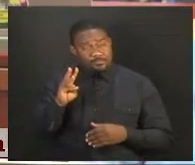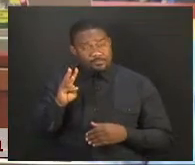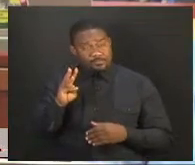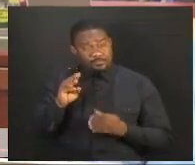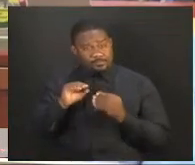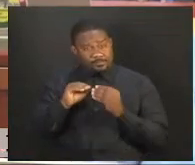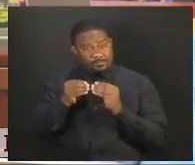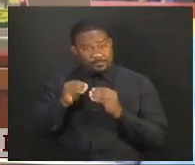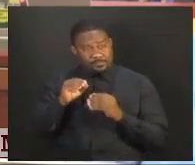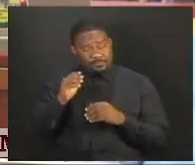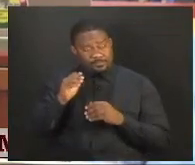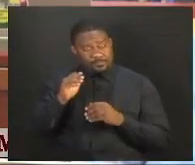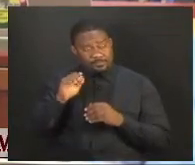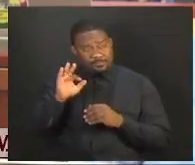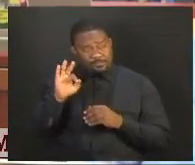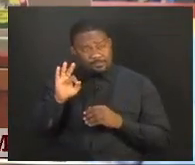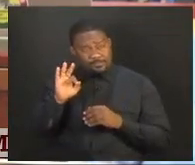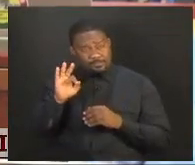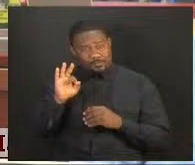item